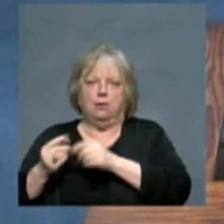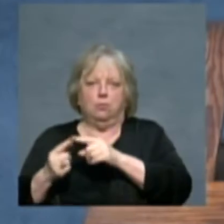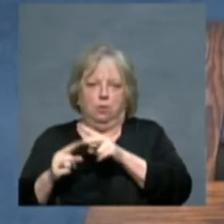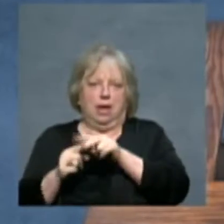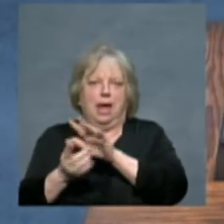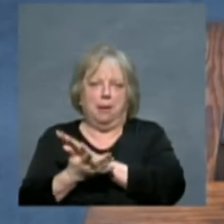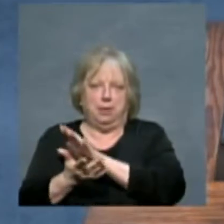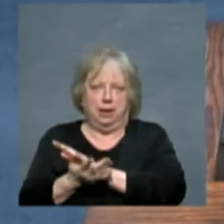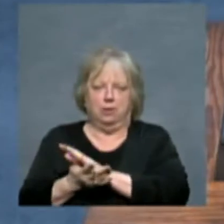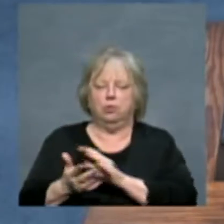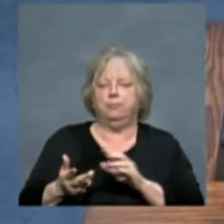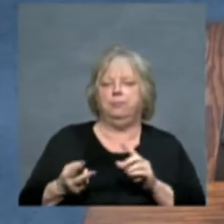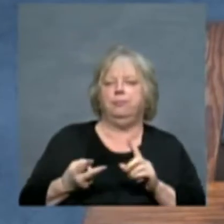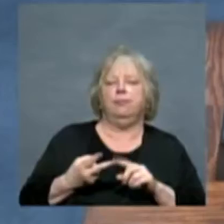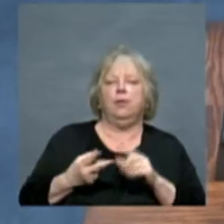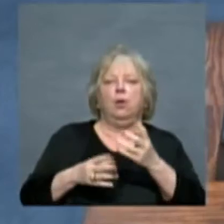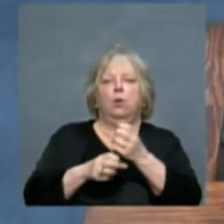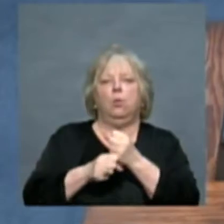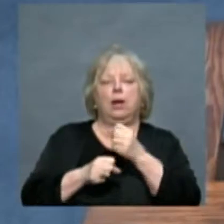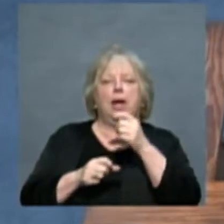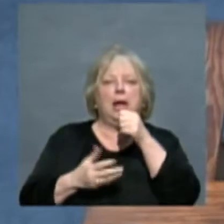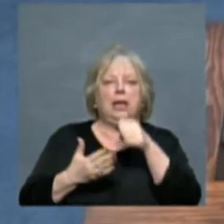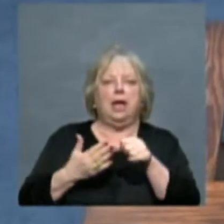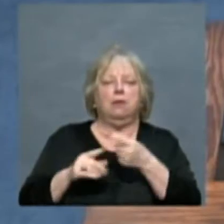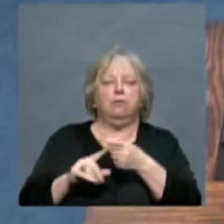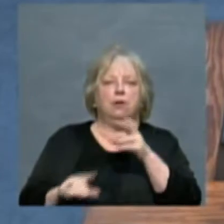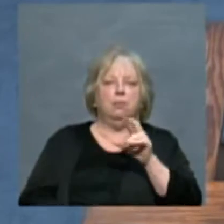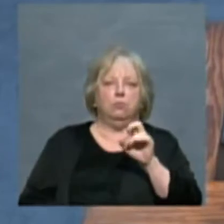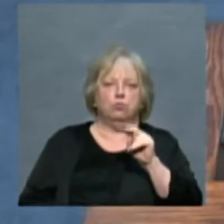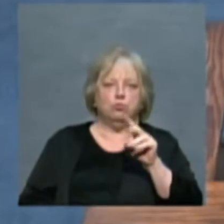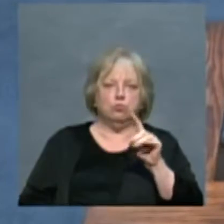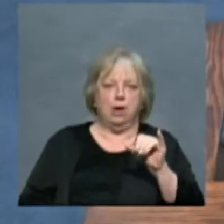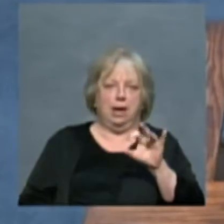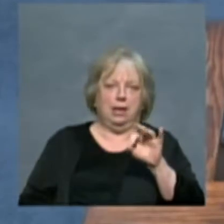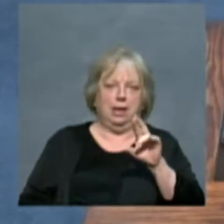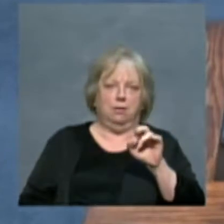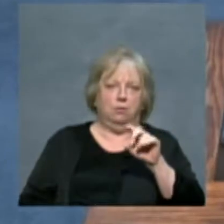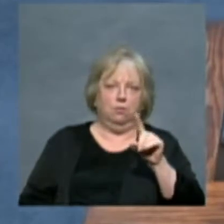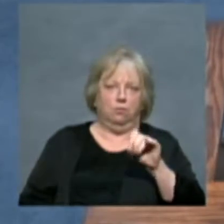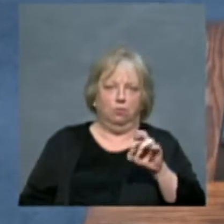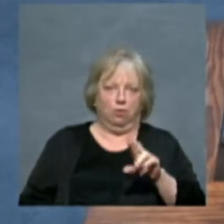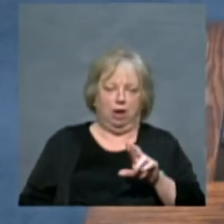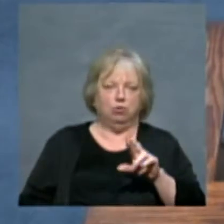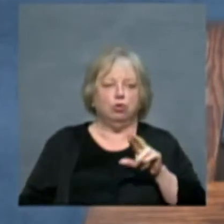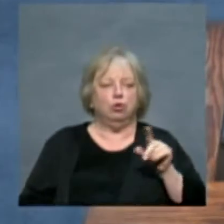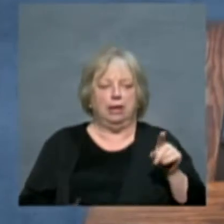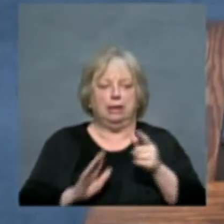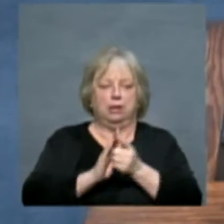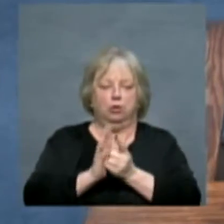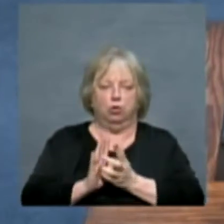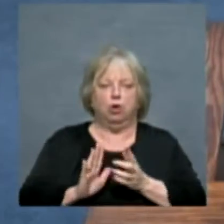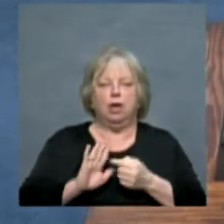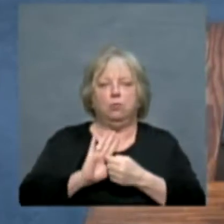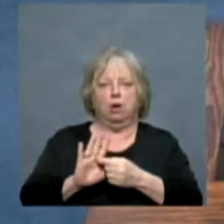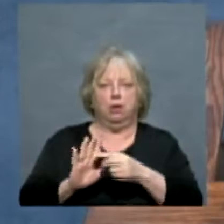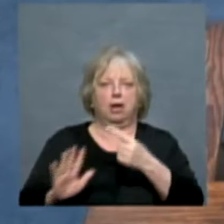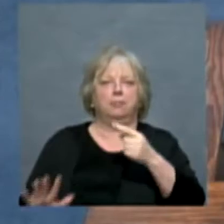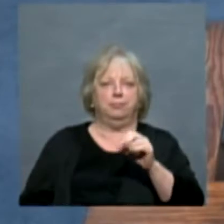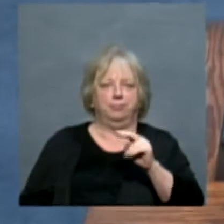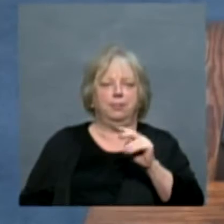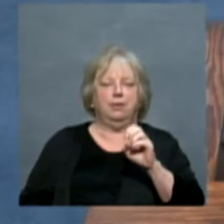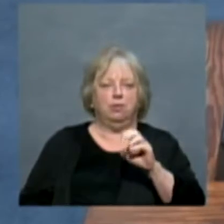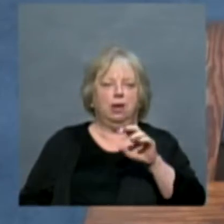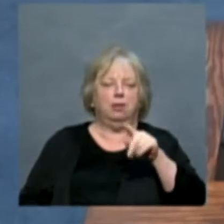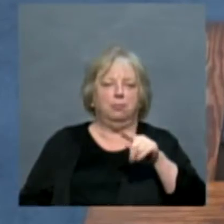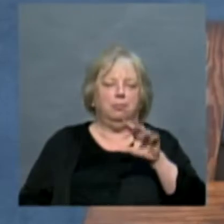We got a letter from Randy Frazier, who is here today, and he's an attorney that represents Gene Pfeiffer and